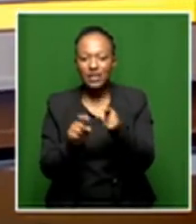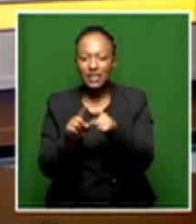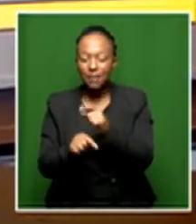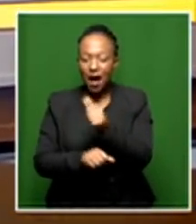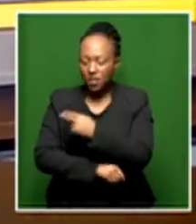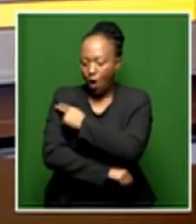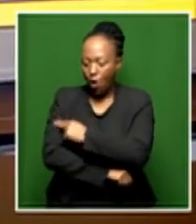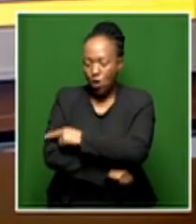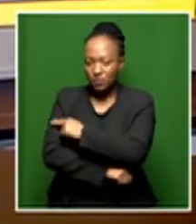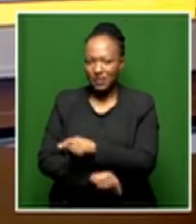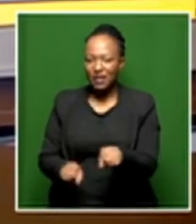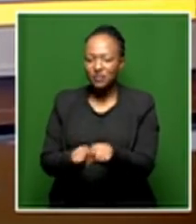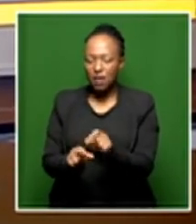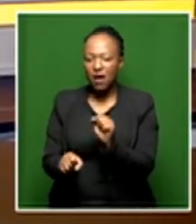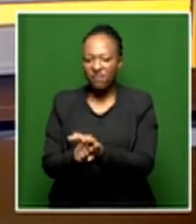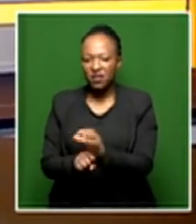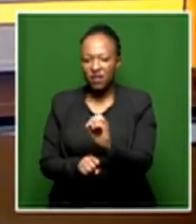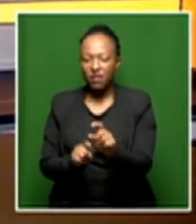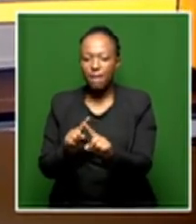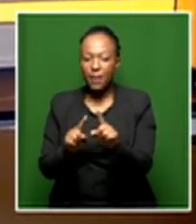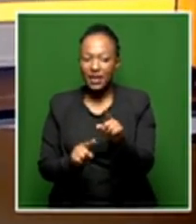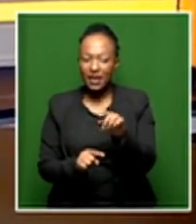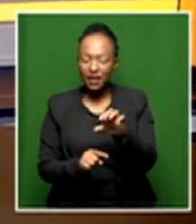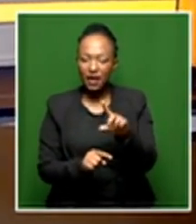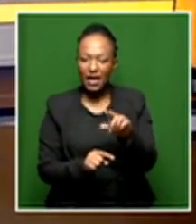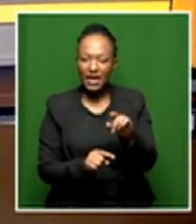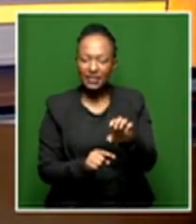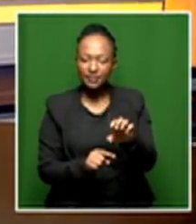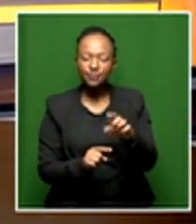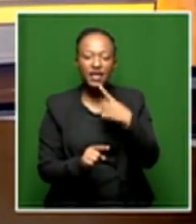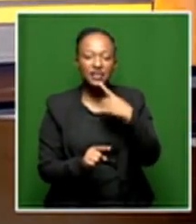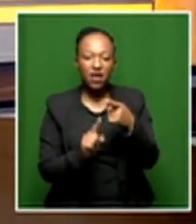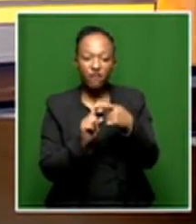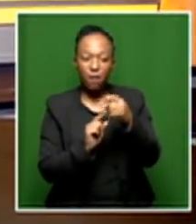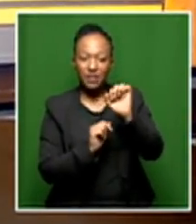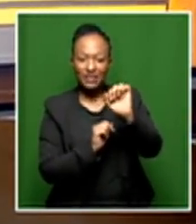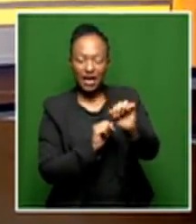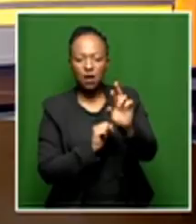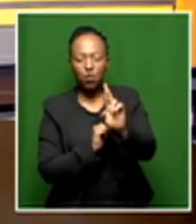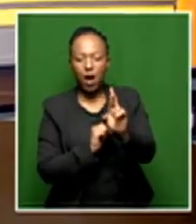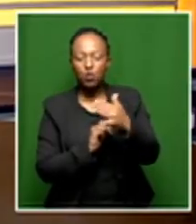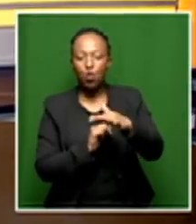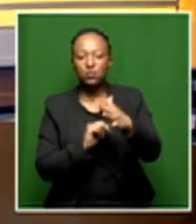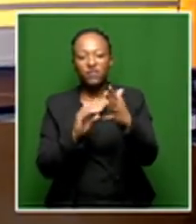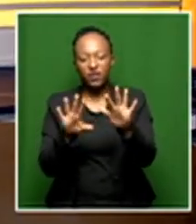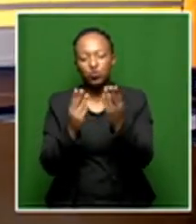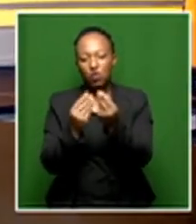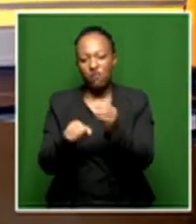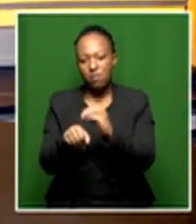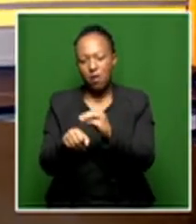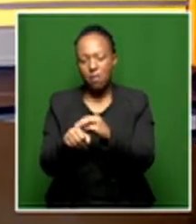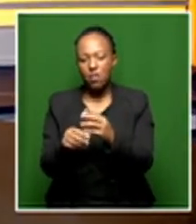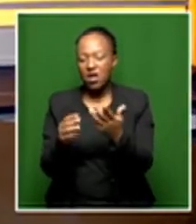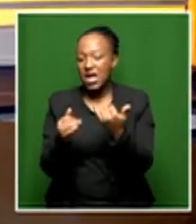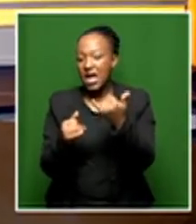health facilities as well. But as Eddie says, from their side, as Rand Water, they have now resolved the problem on their side.